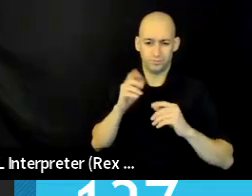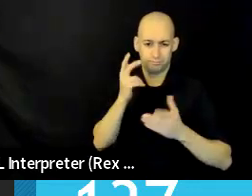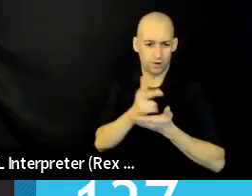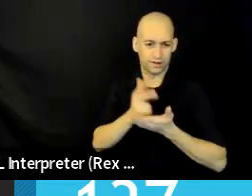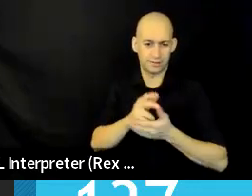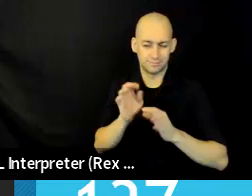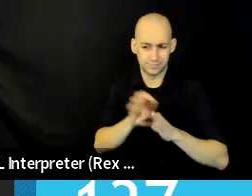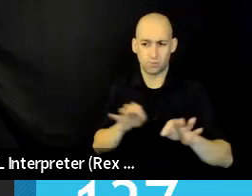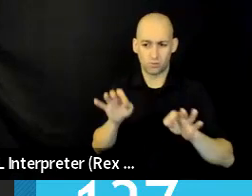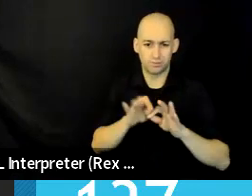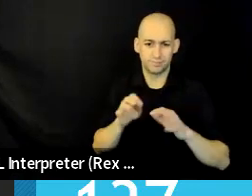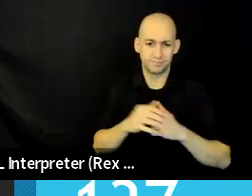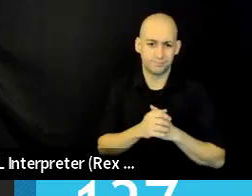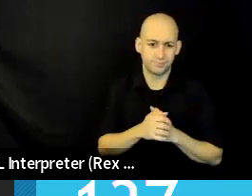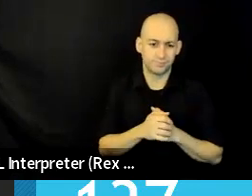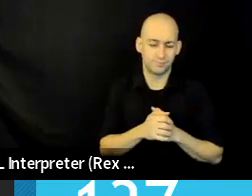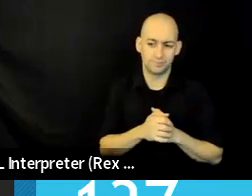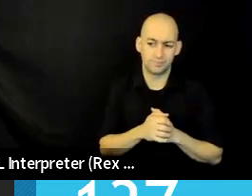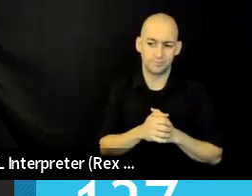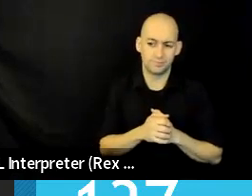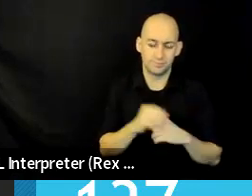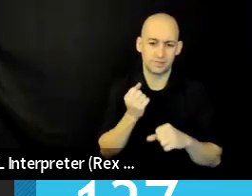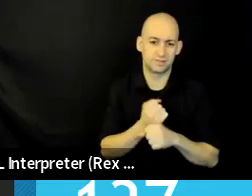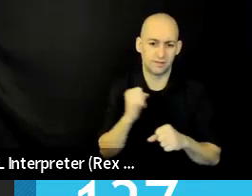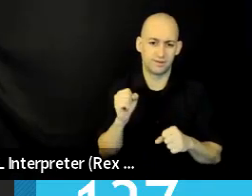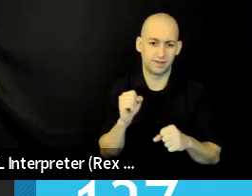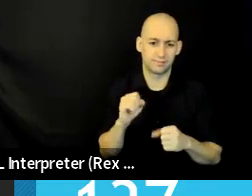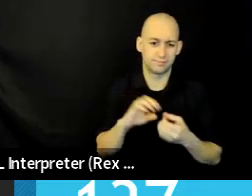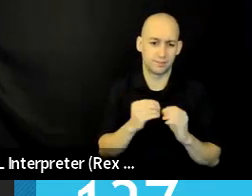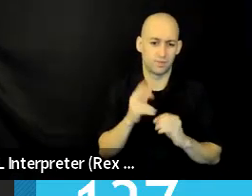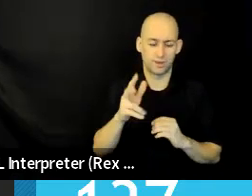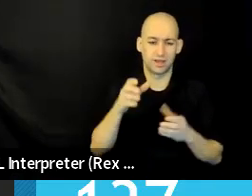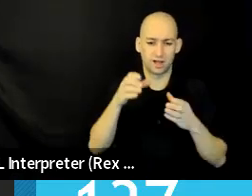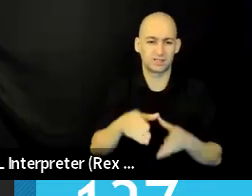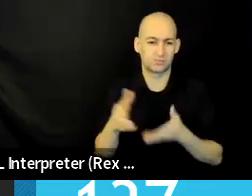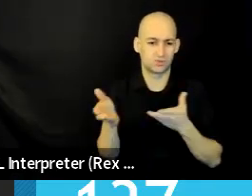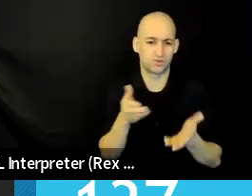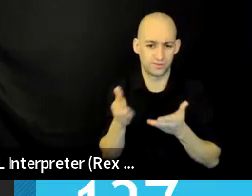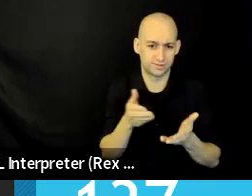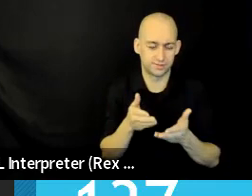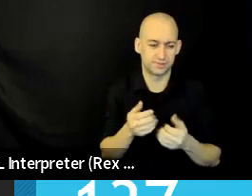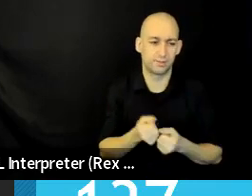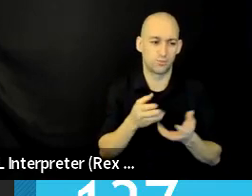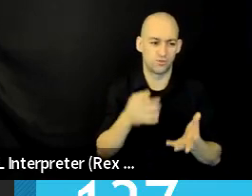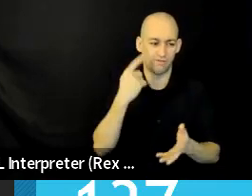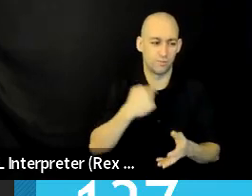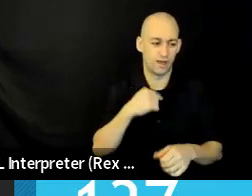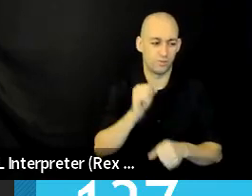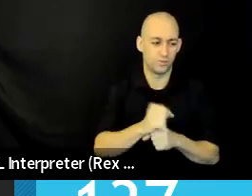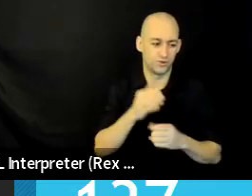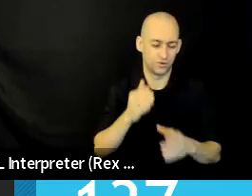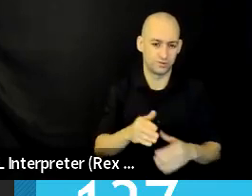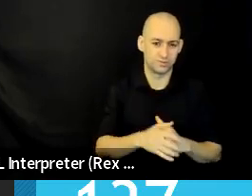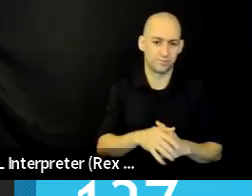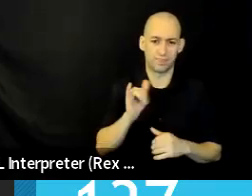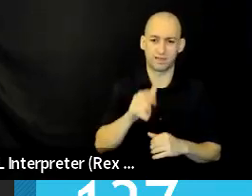key. And number 2 is safety. And number 3 is customer service and provide for my employees. So that's who